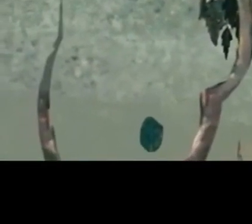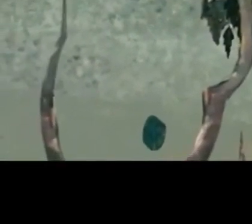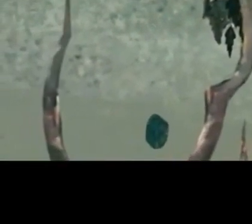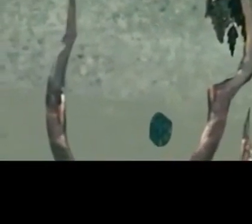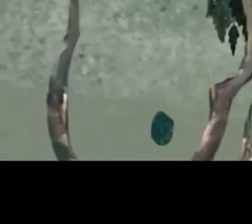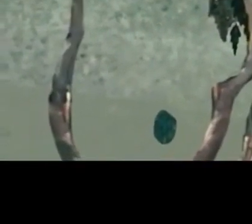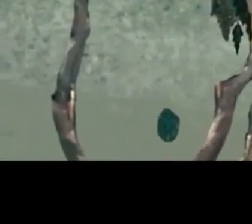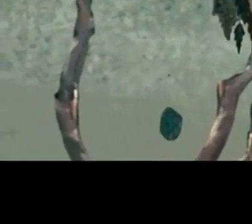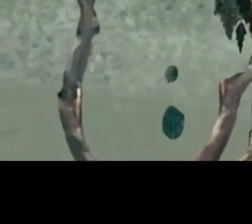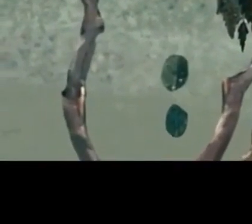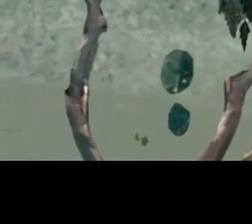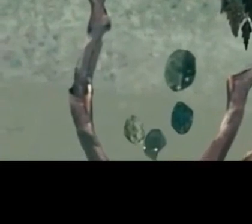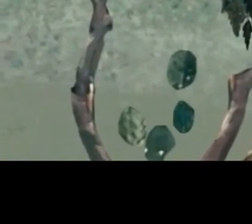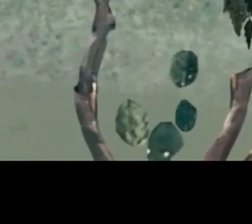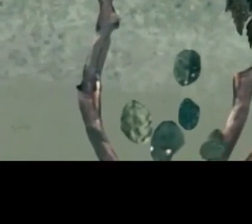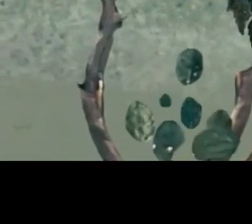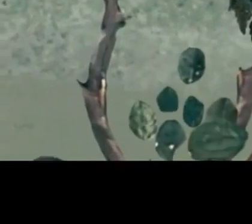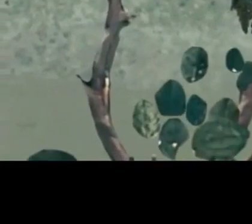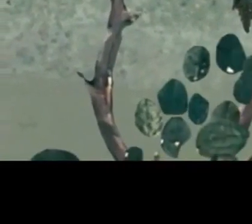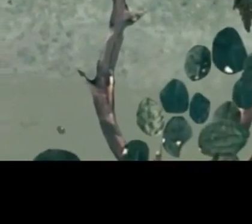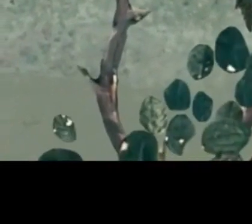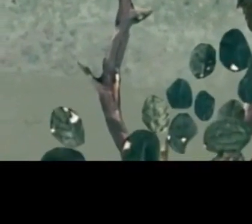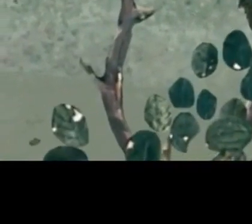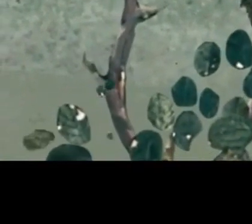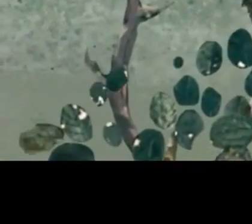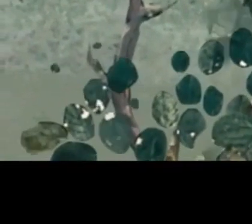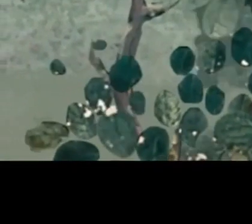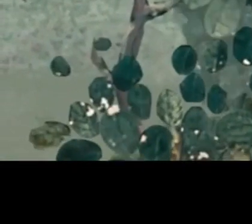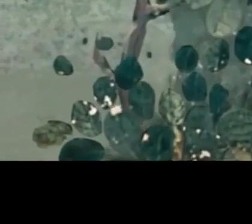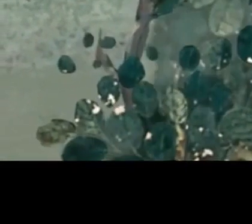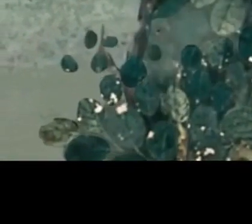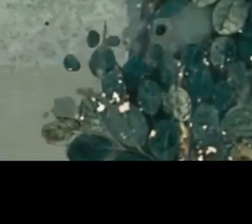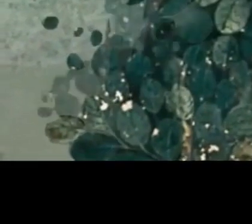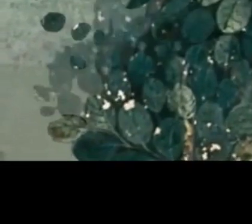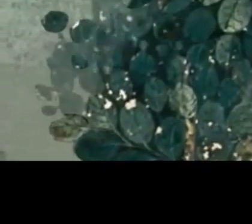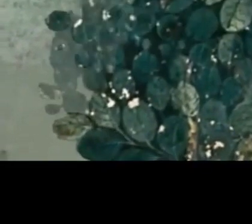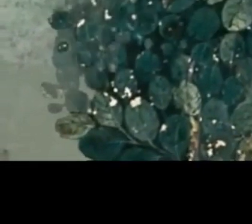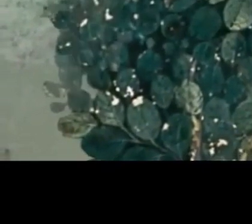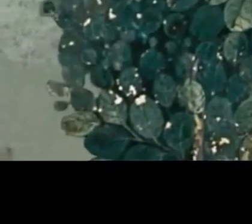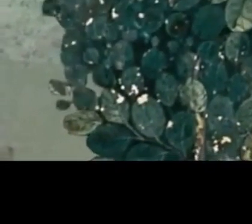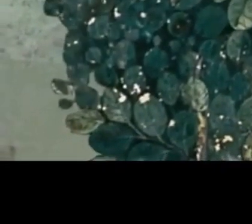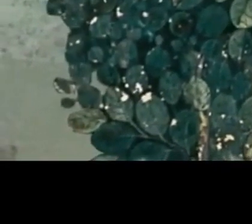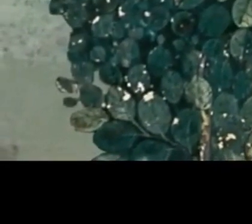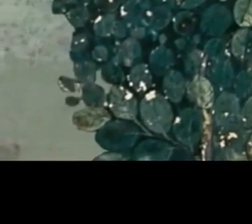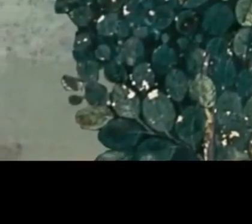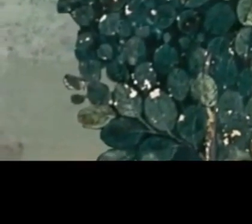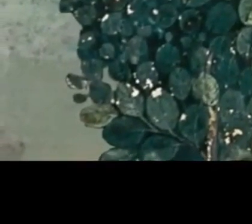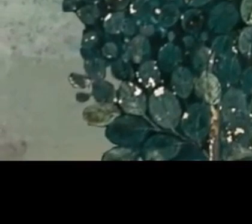Thank you.